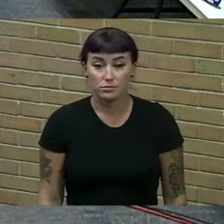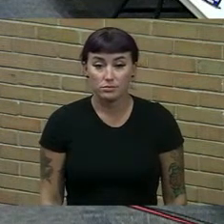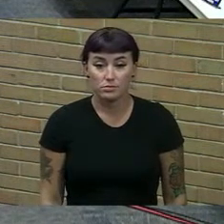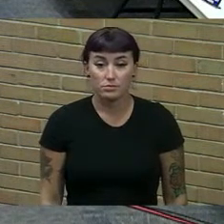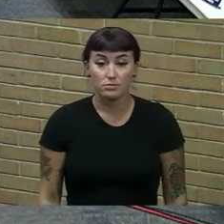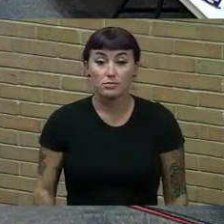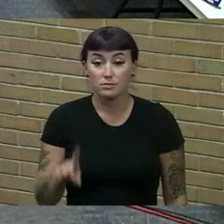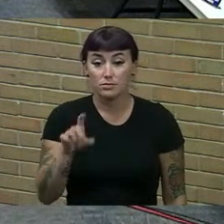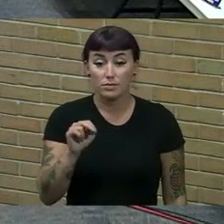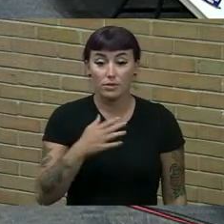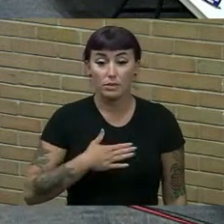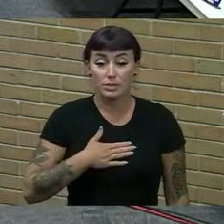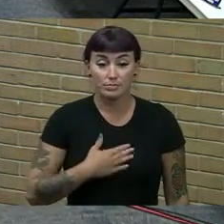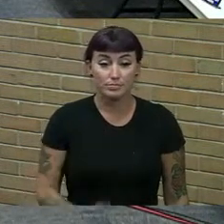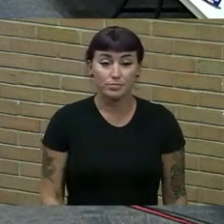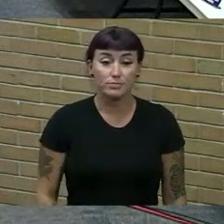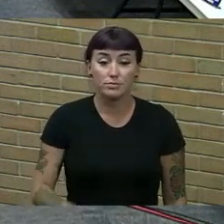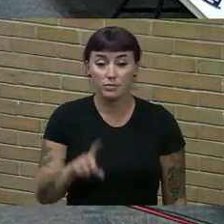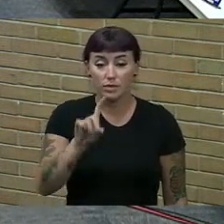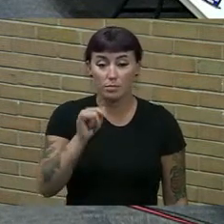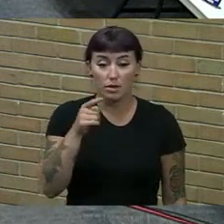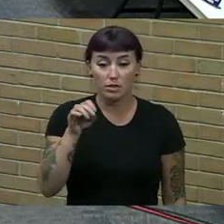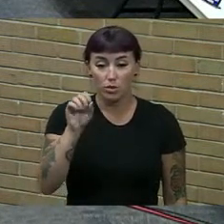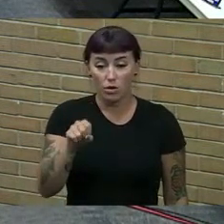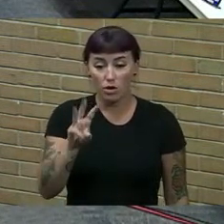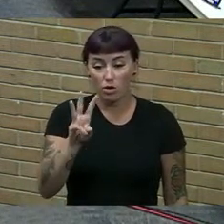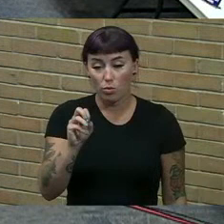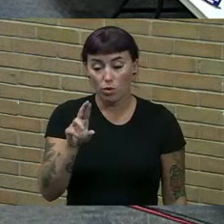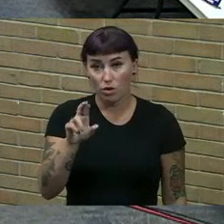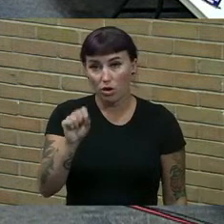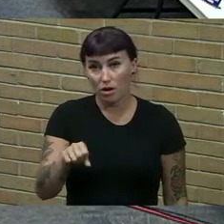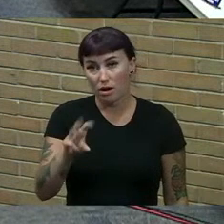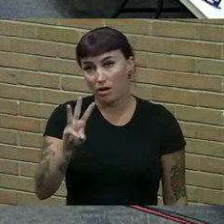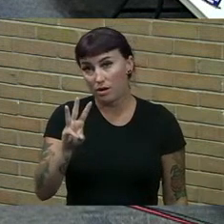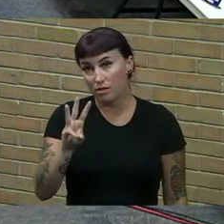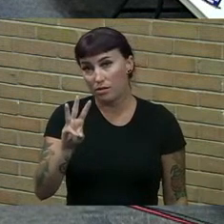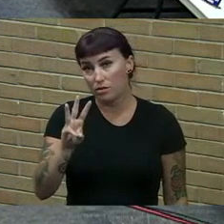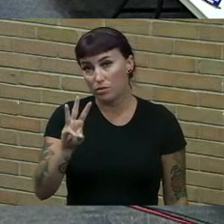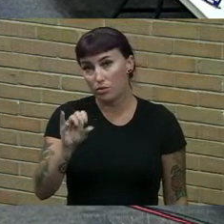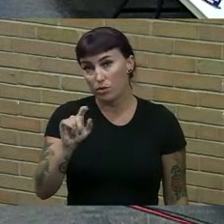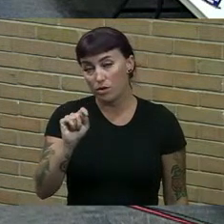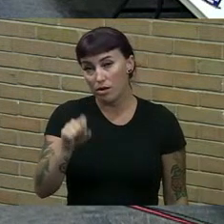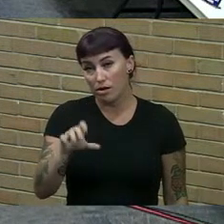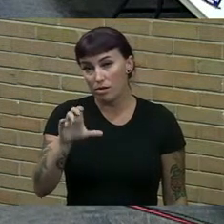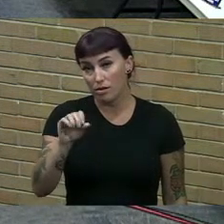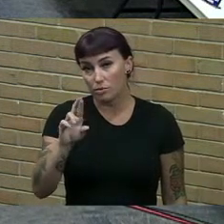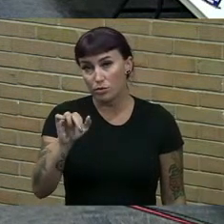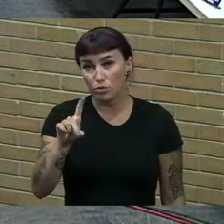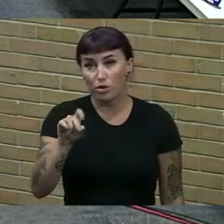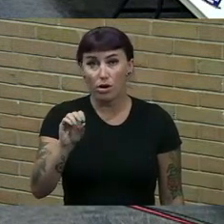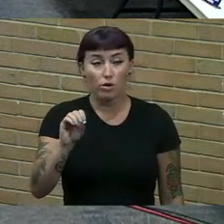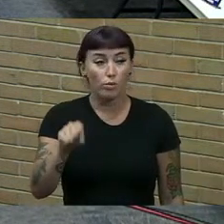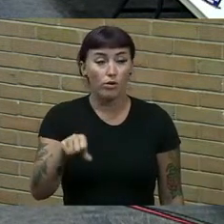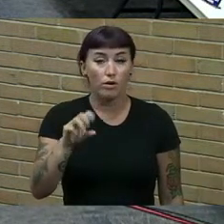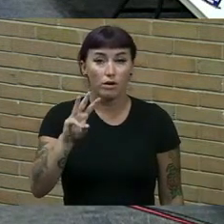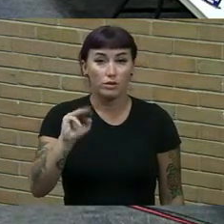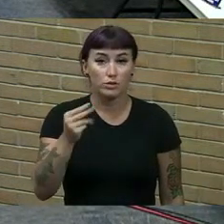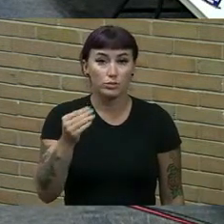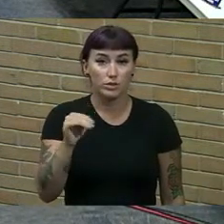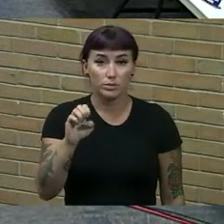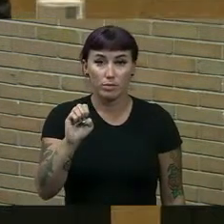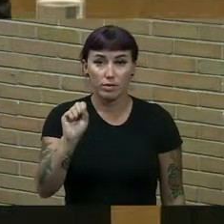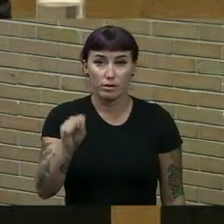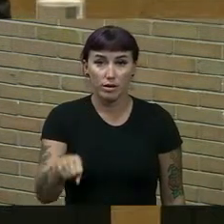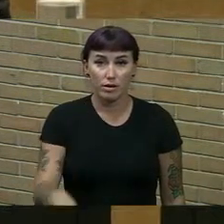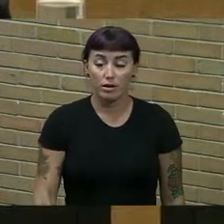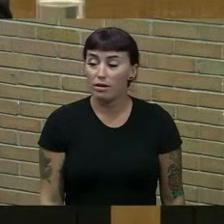Hearing none, Dan, please call the roll. Councilmember DeFazio. Aye. Councilmember Werner. Aye. Councilmember Wilt. Aye. Councilmember Corrado. Aye.